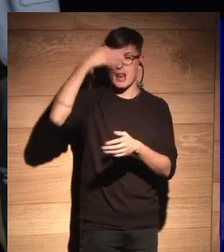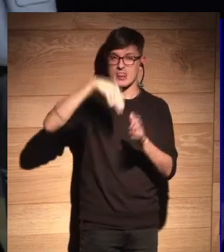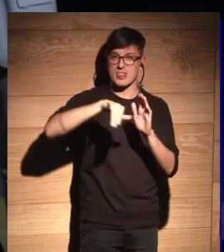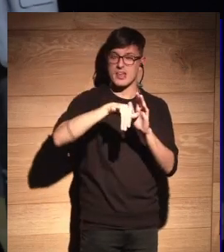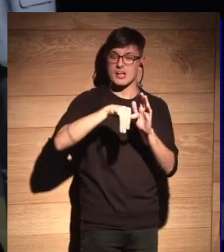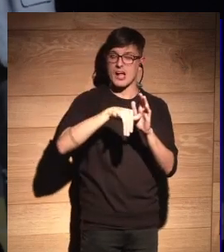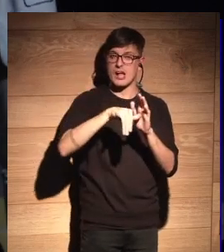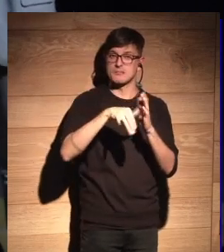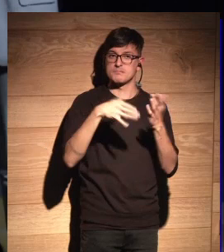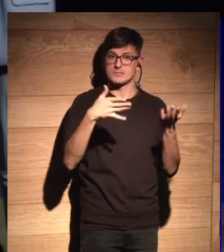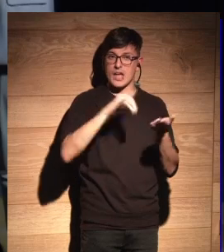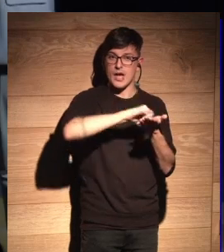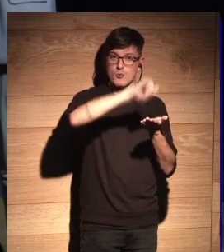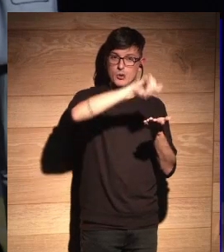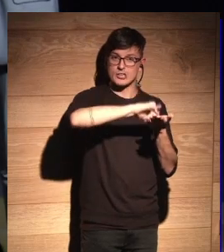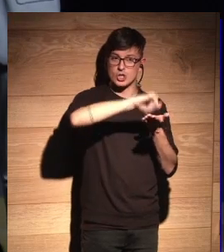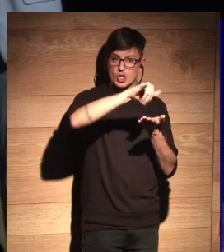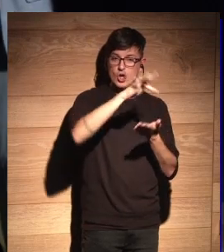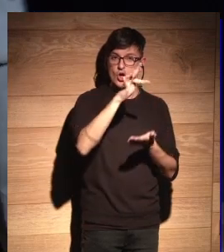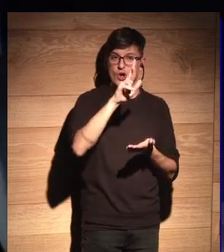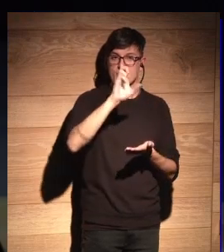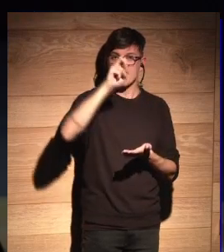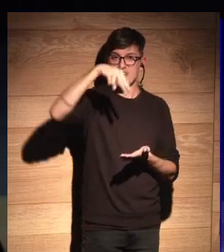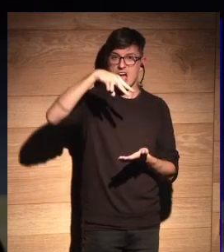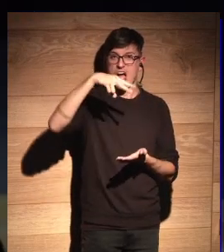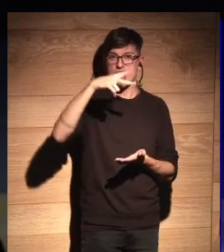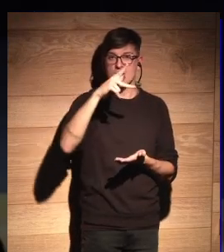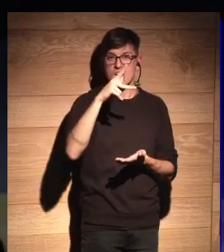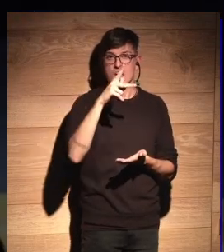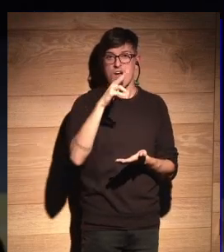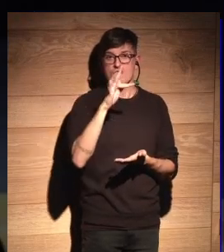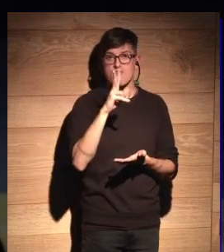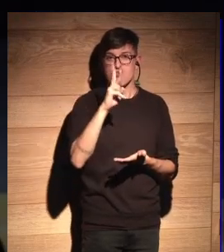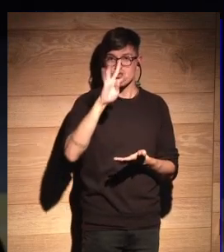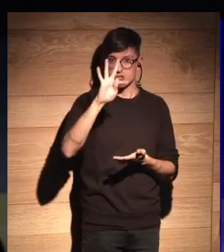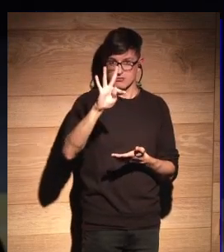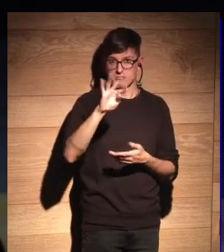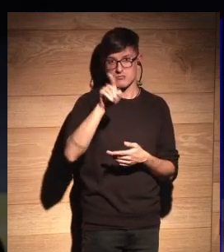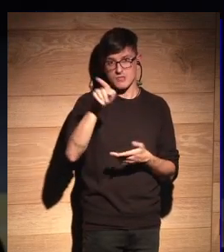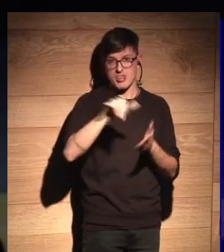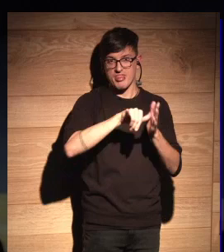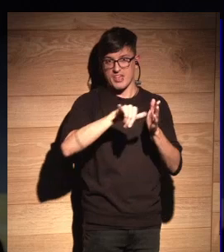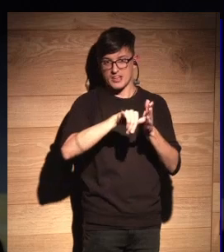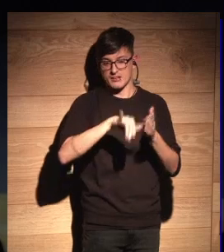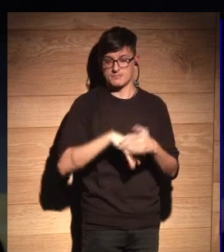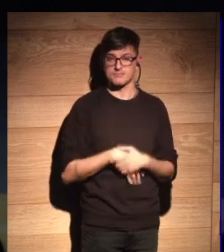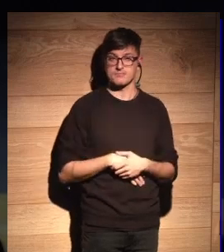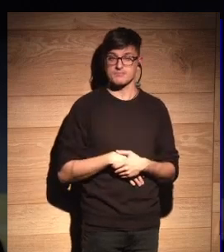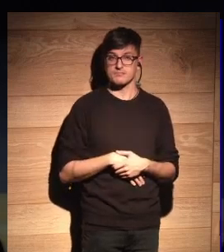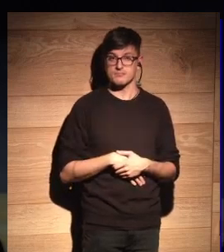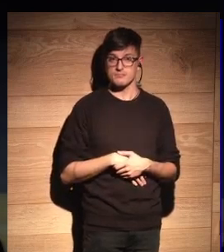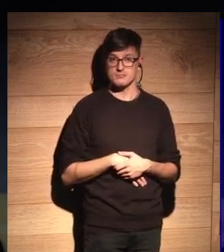Frankfurt airport, so it's 45 minutes to drive. So, once again, a very warm welcome, and now I start